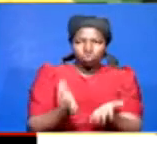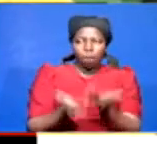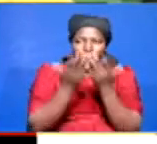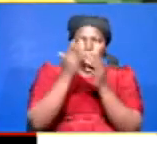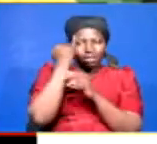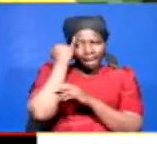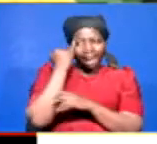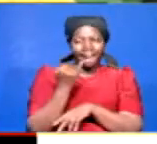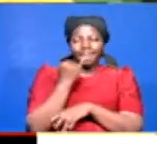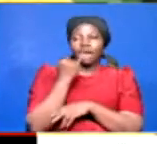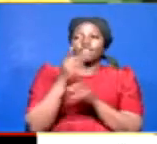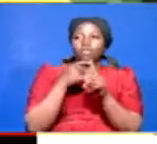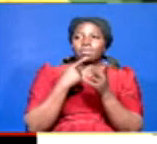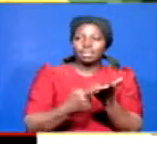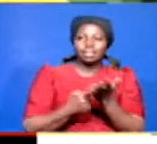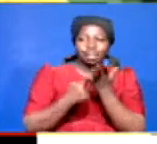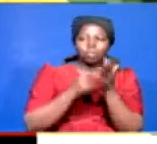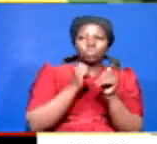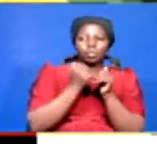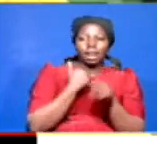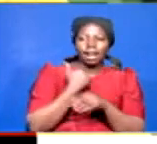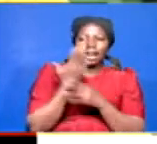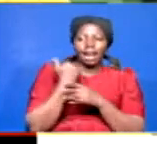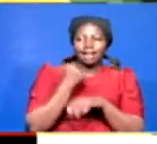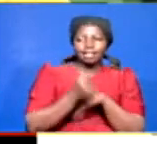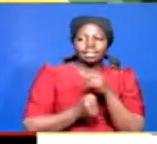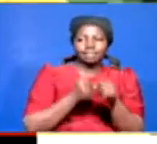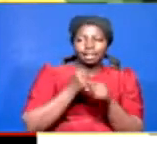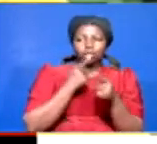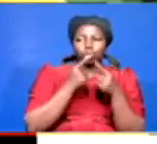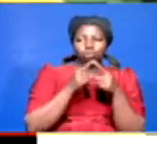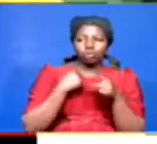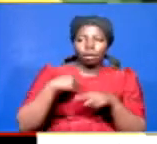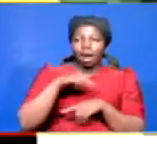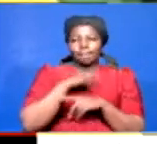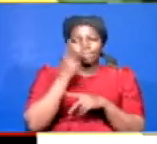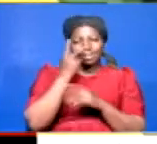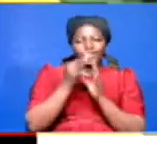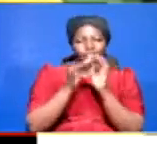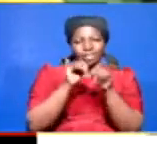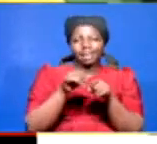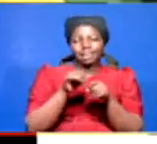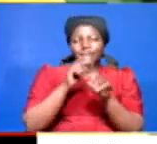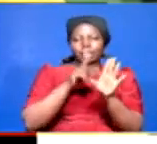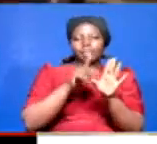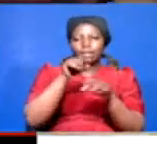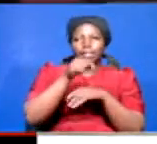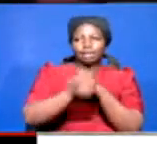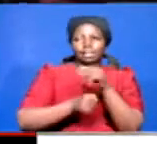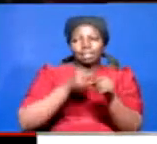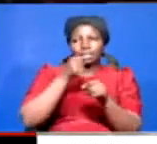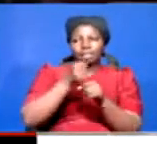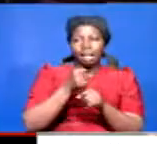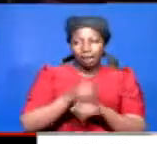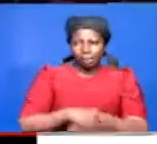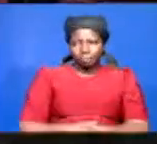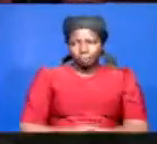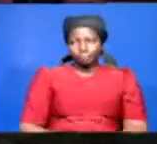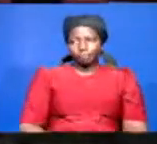we had last year, they reached out to us again this year to see if we'd be able to participate as judge in this panel they were having today.